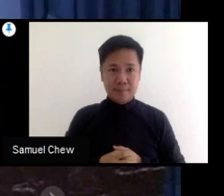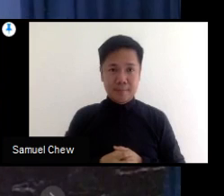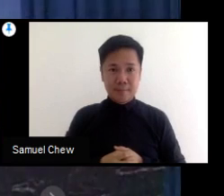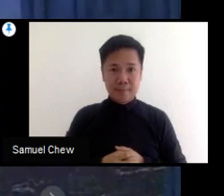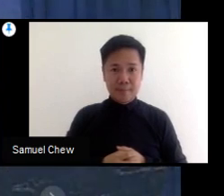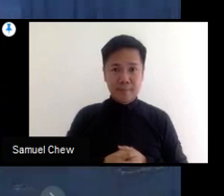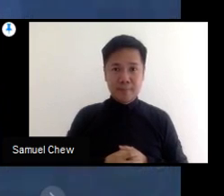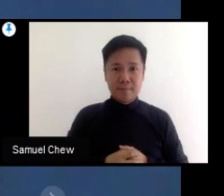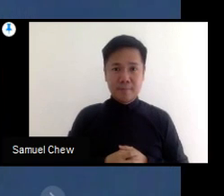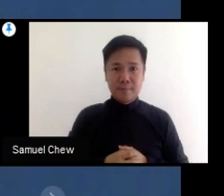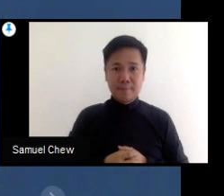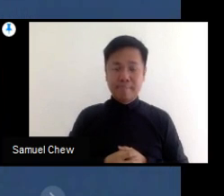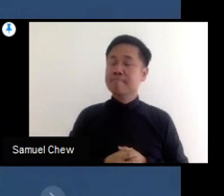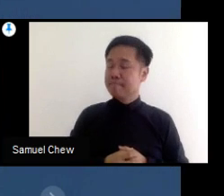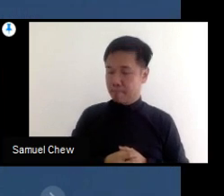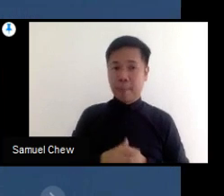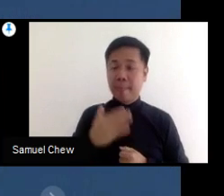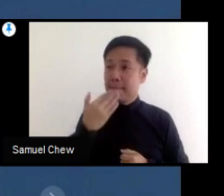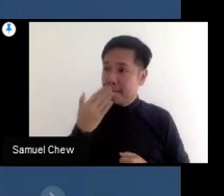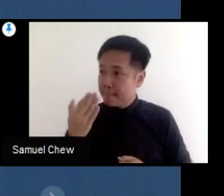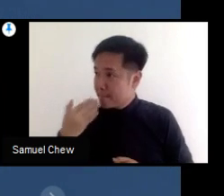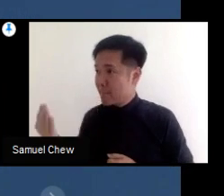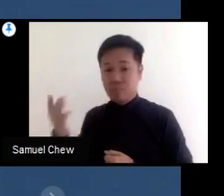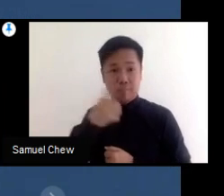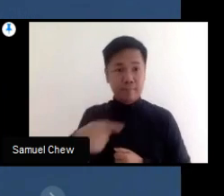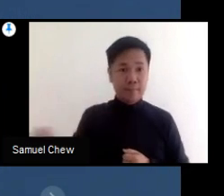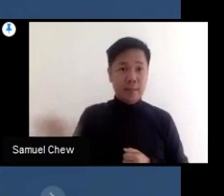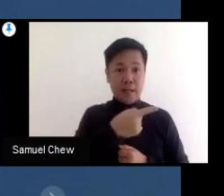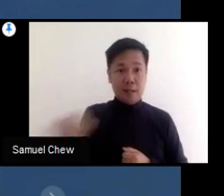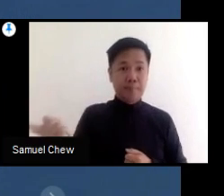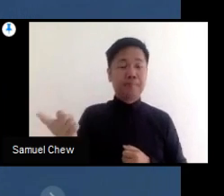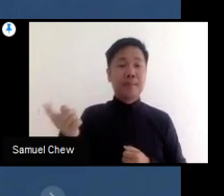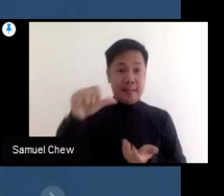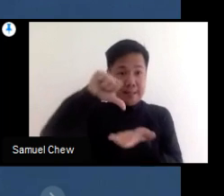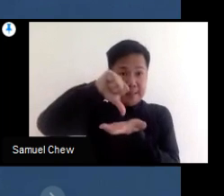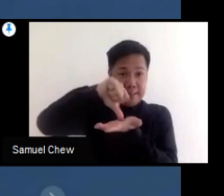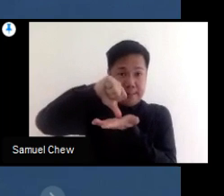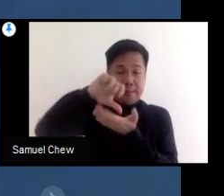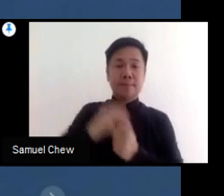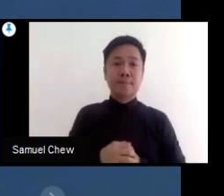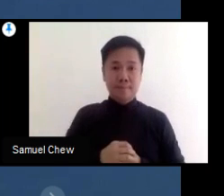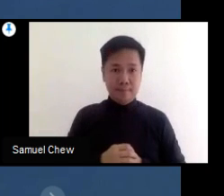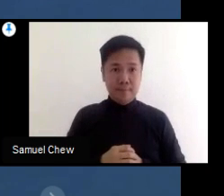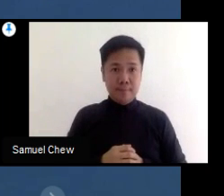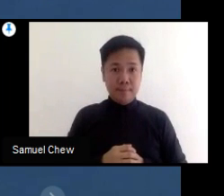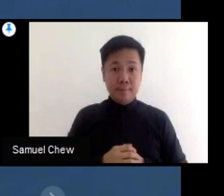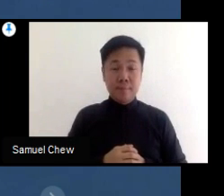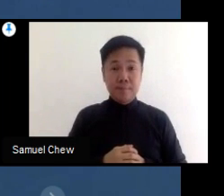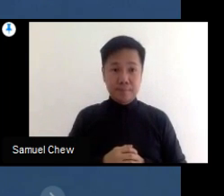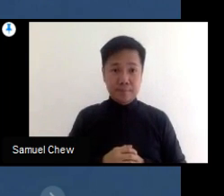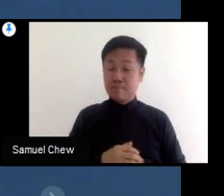I thank the distinguished delegate of Iran, and I propose that the